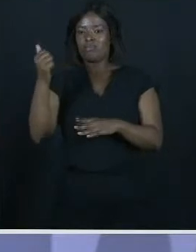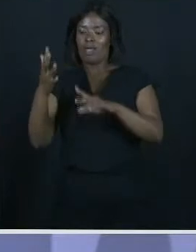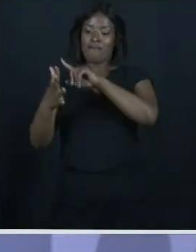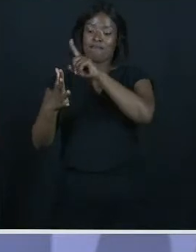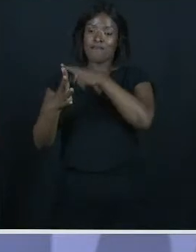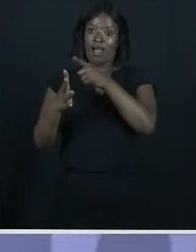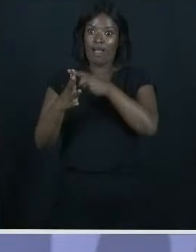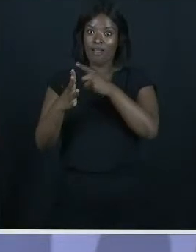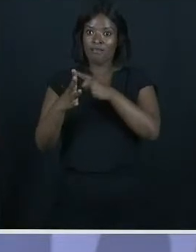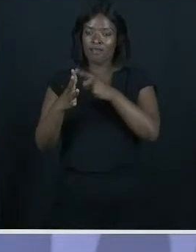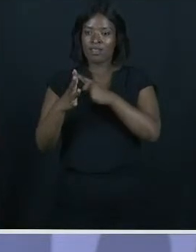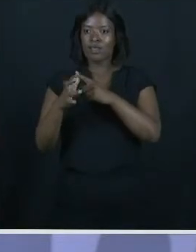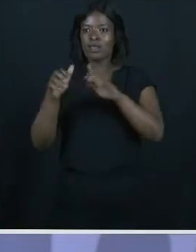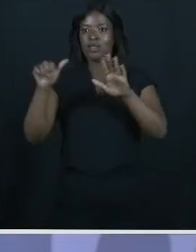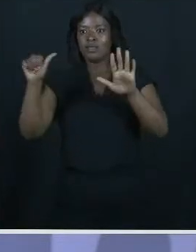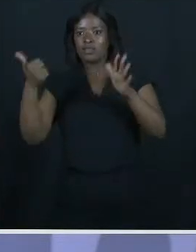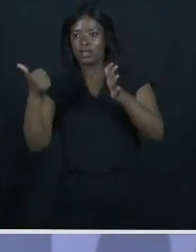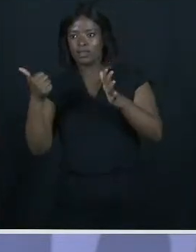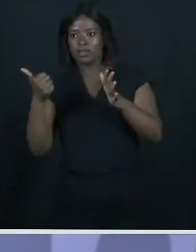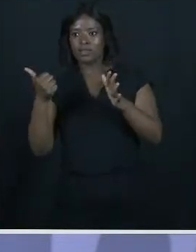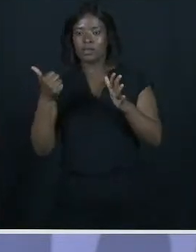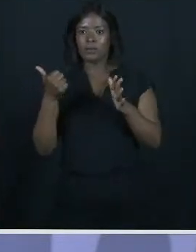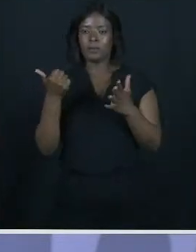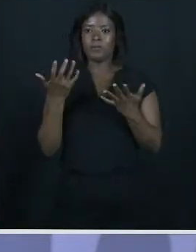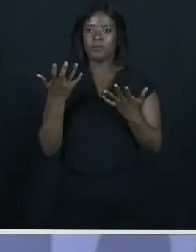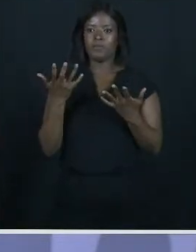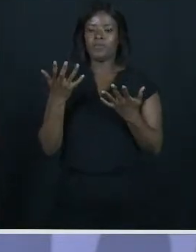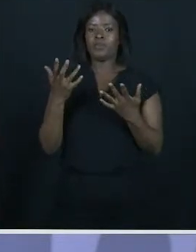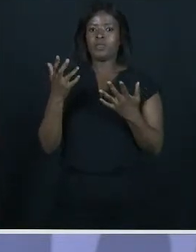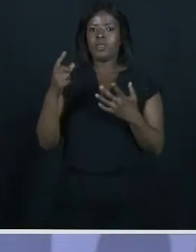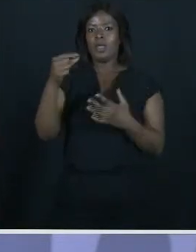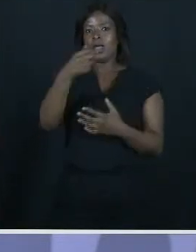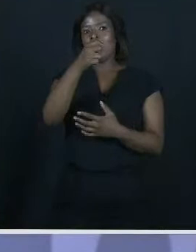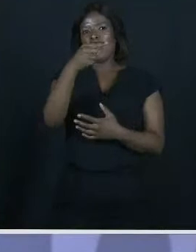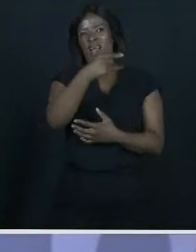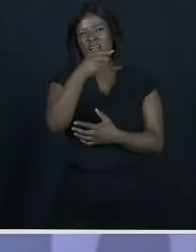plenary. And Pillar 6, Gallagher